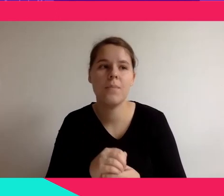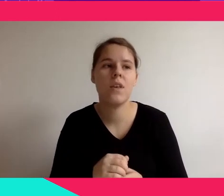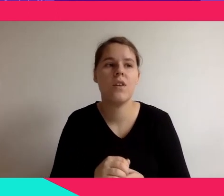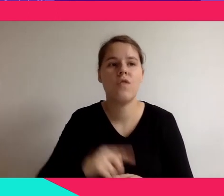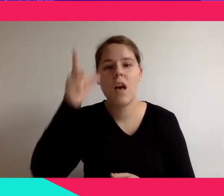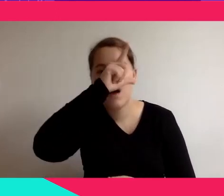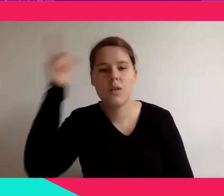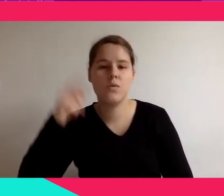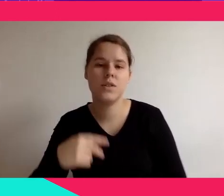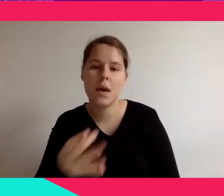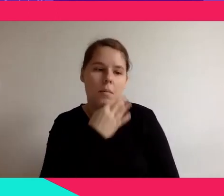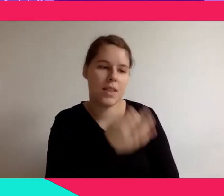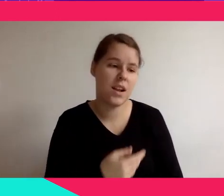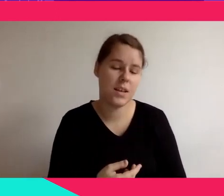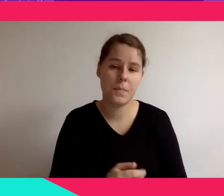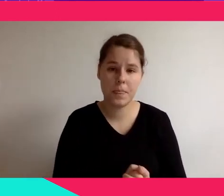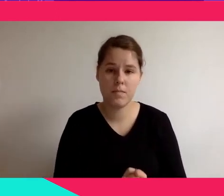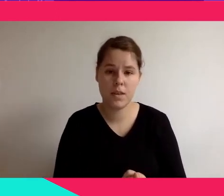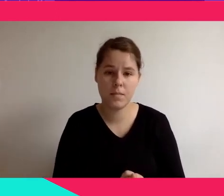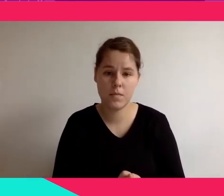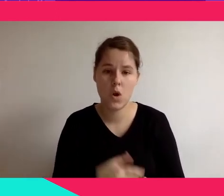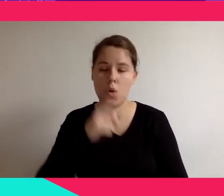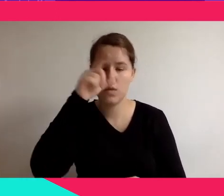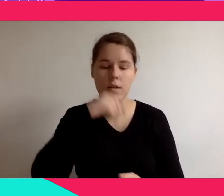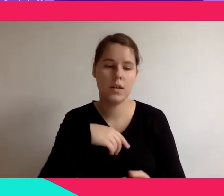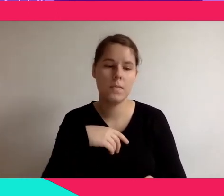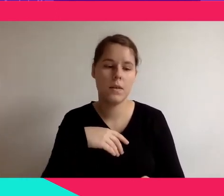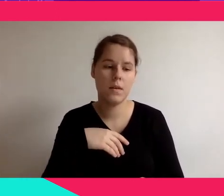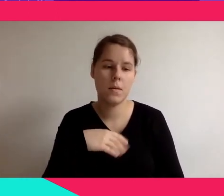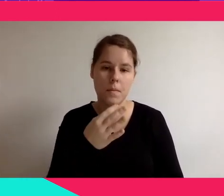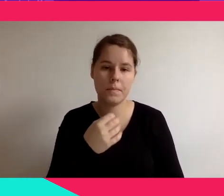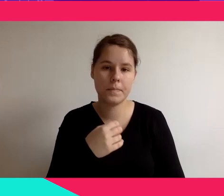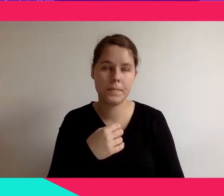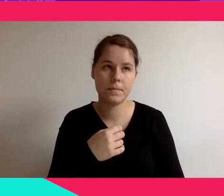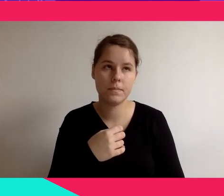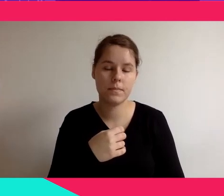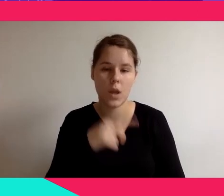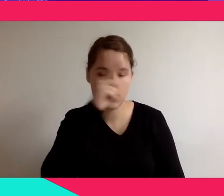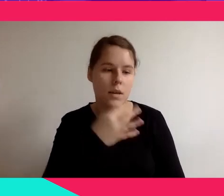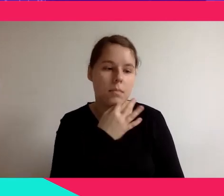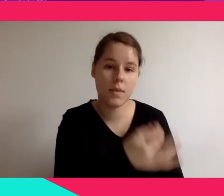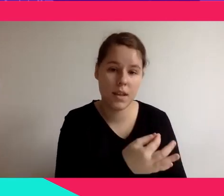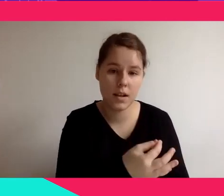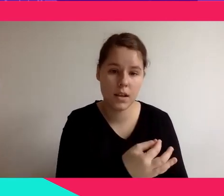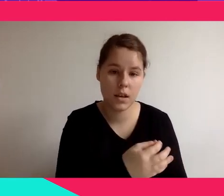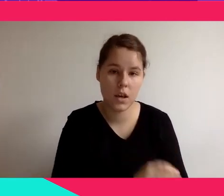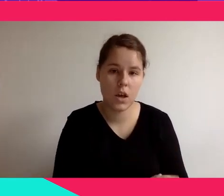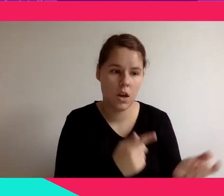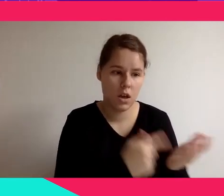for instance, an 18th century female artist, is that relevant enough for the